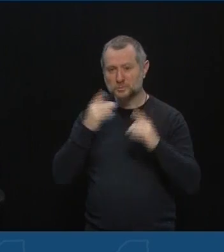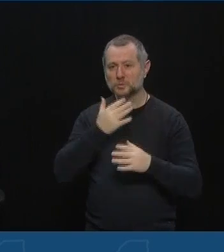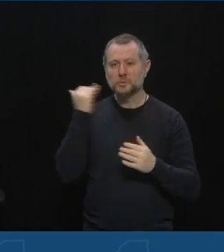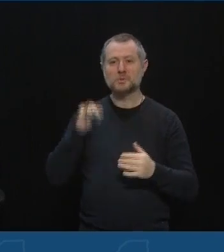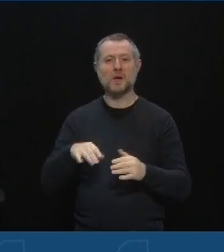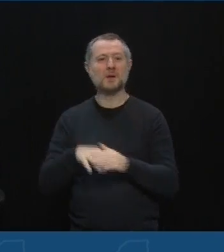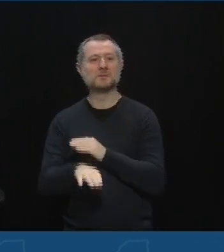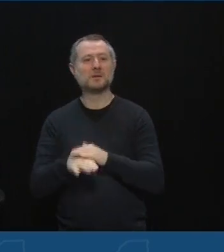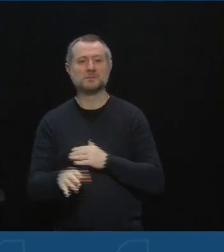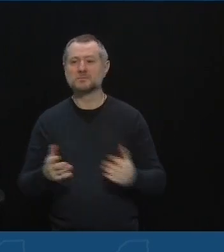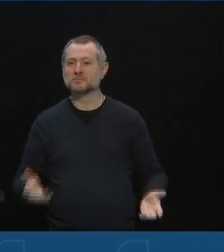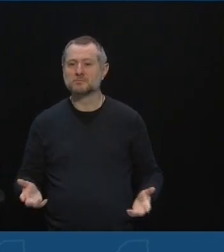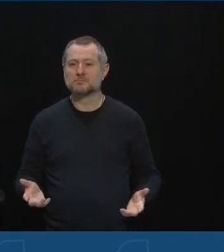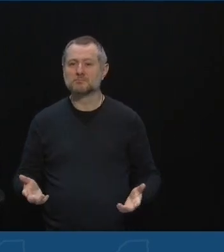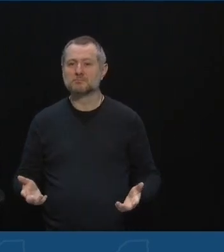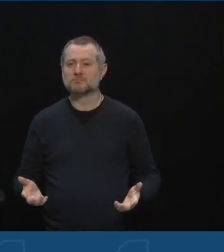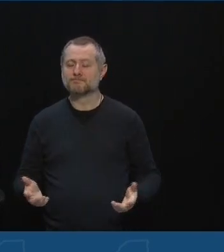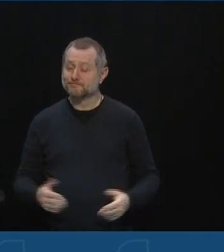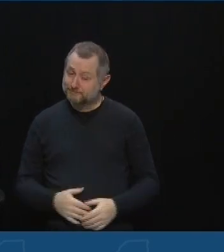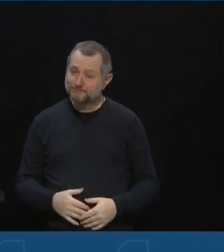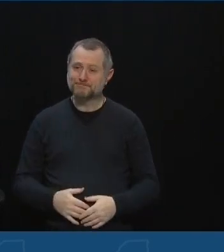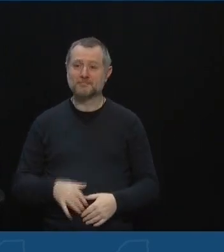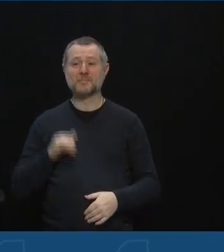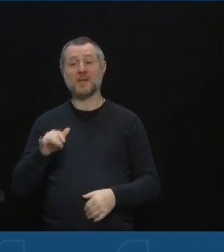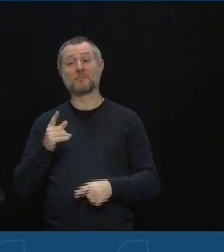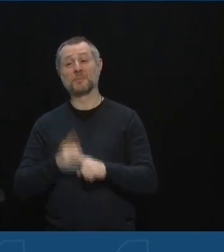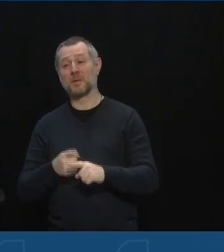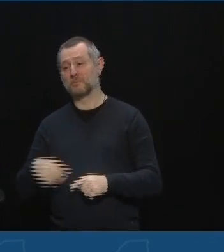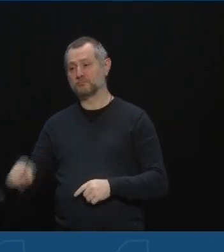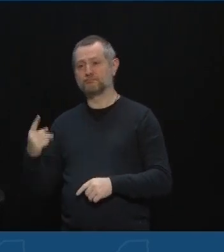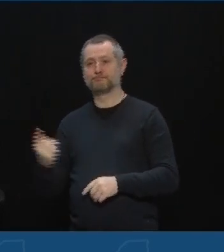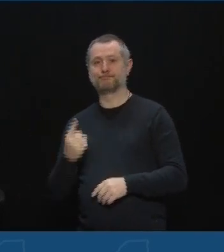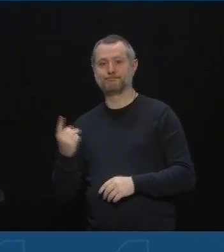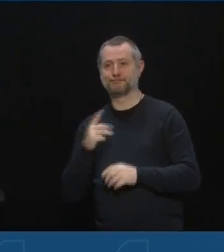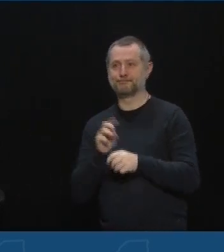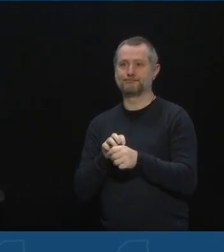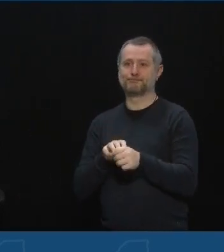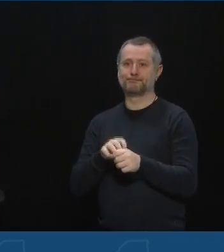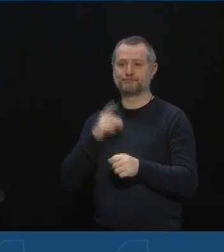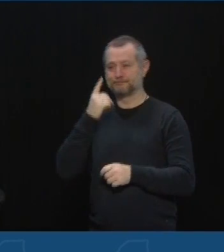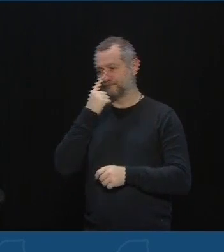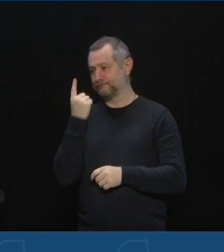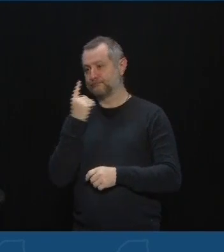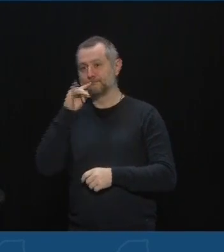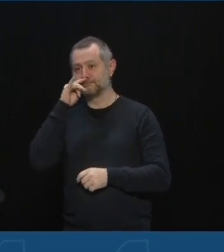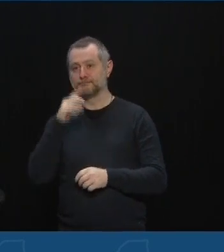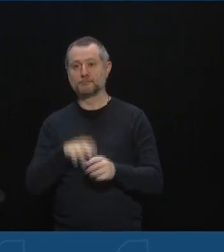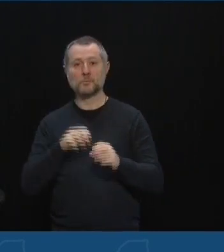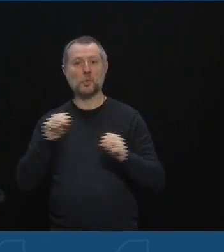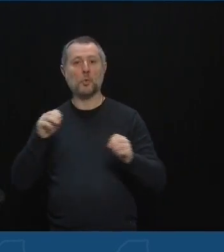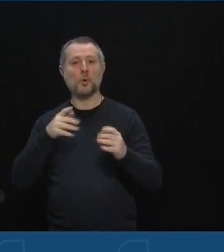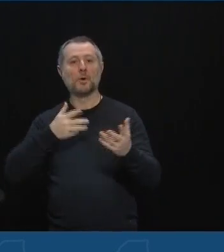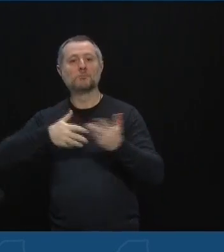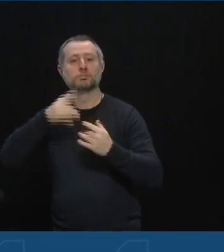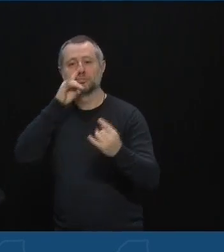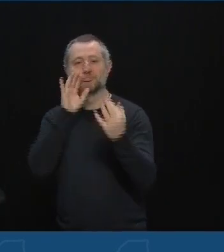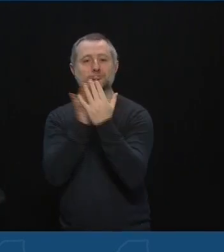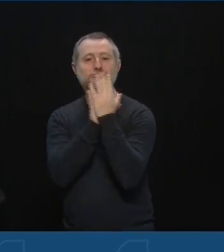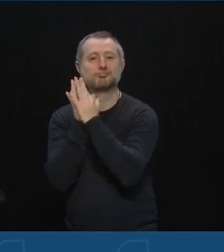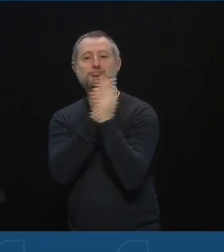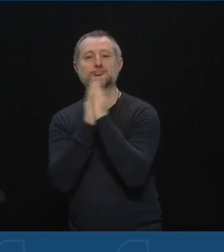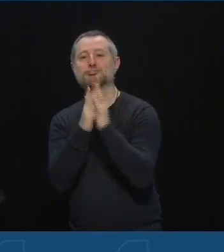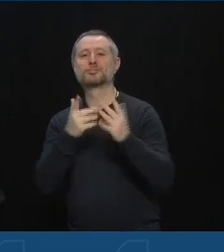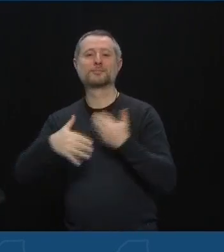not to mention the social dynamic of kids being isolated, not having access to friends and a